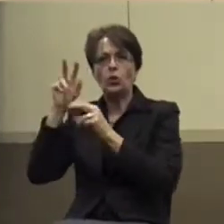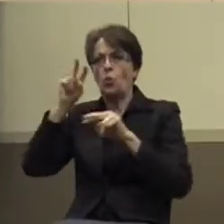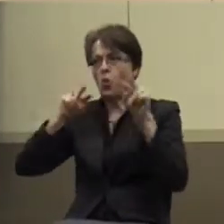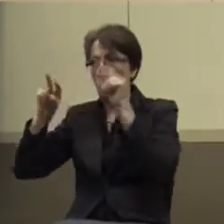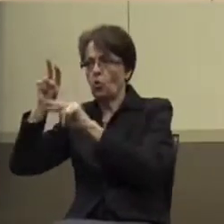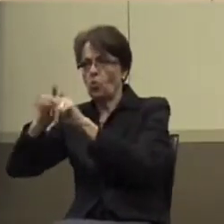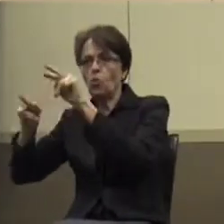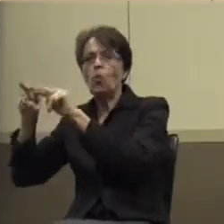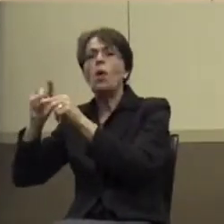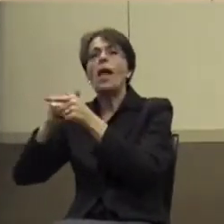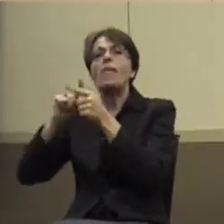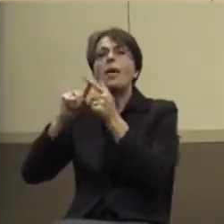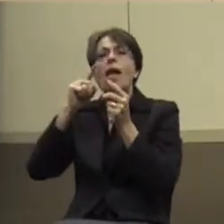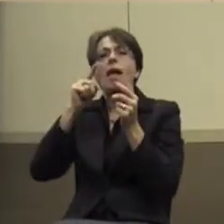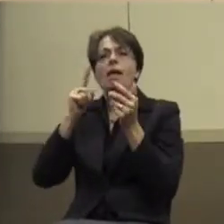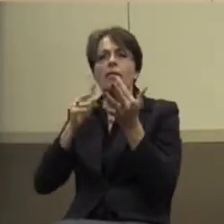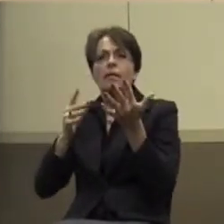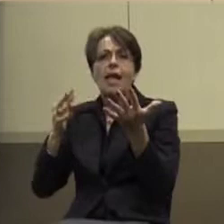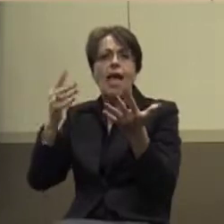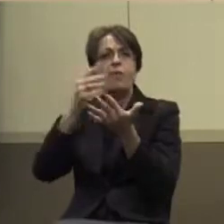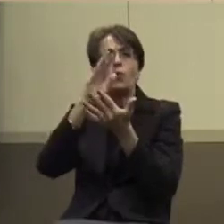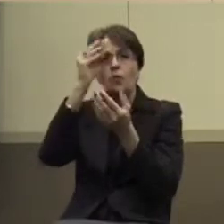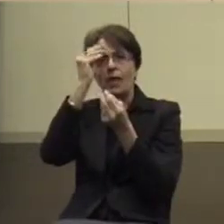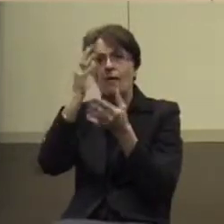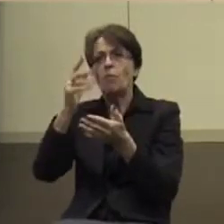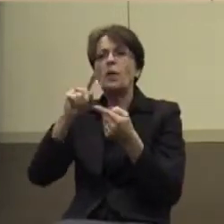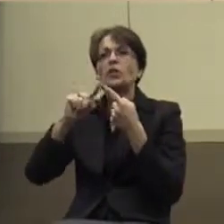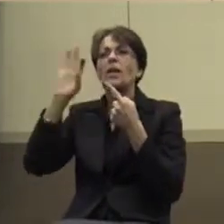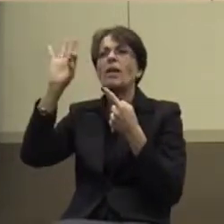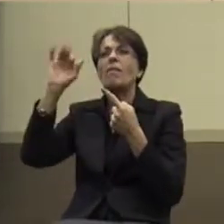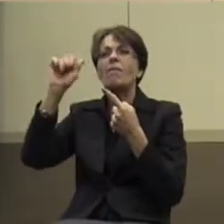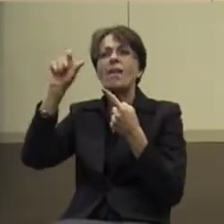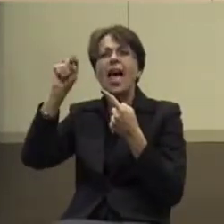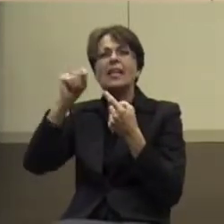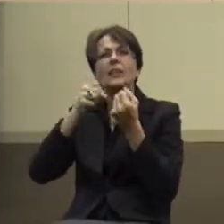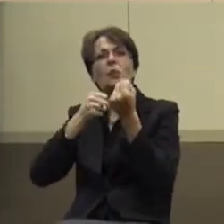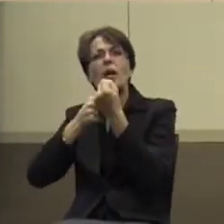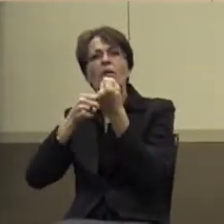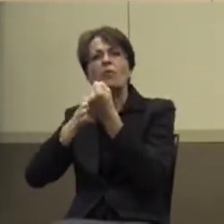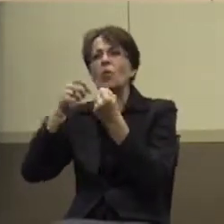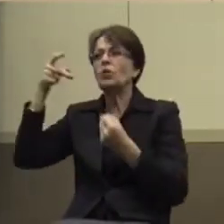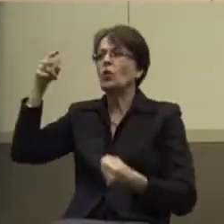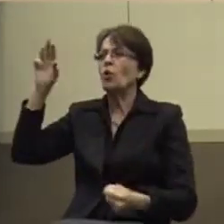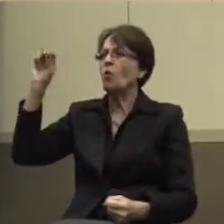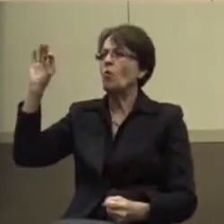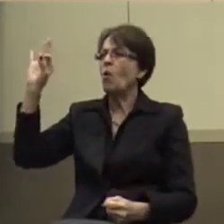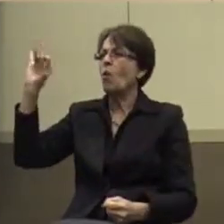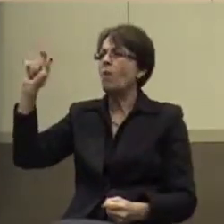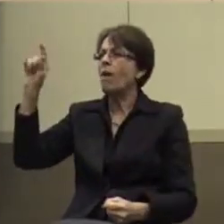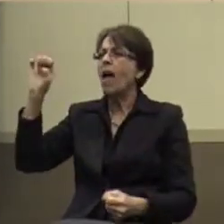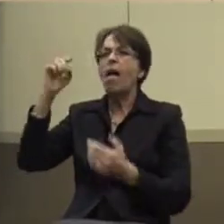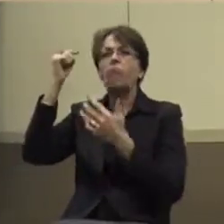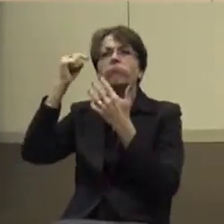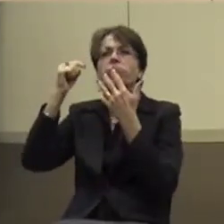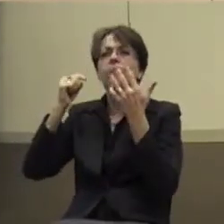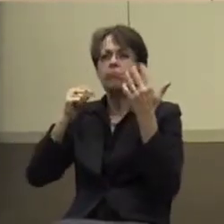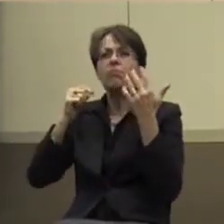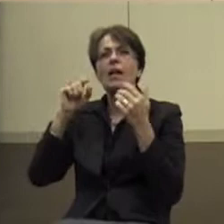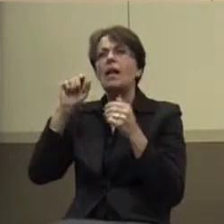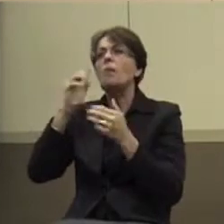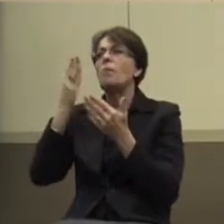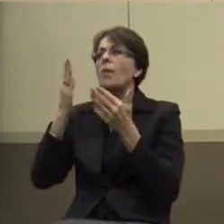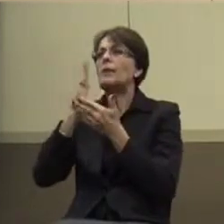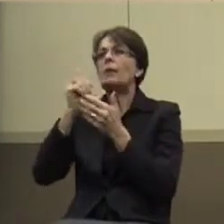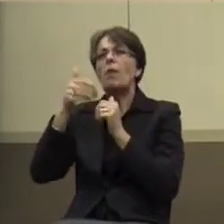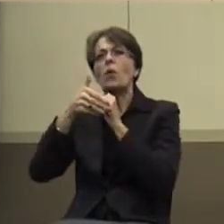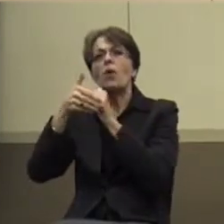the FAST and a reinforcer profile and maybe some other interventions that had worked. And